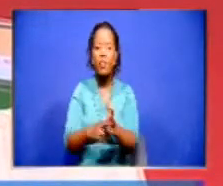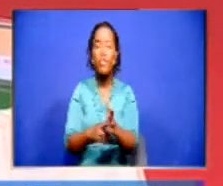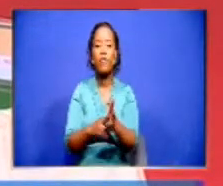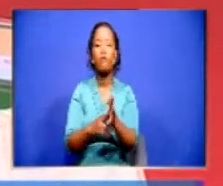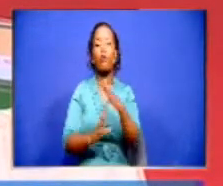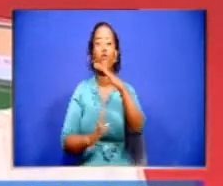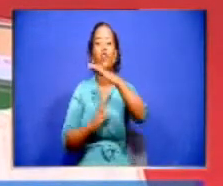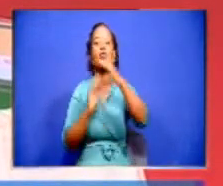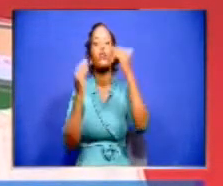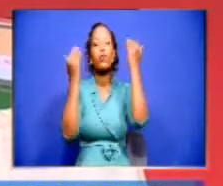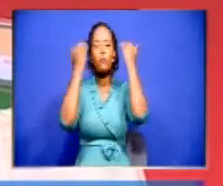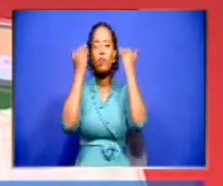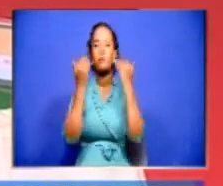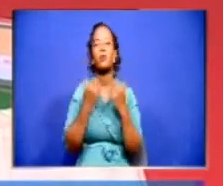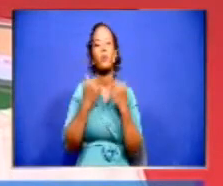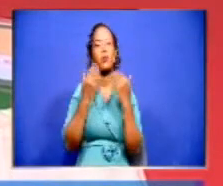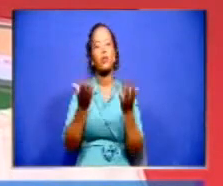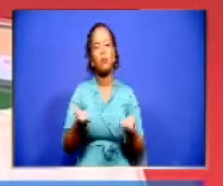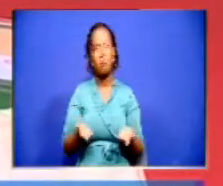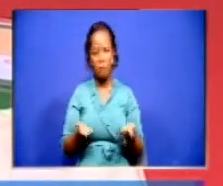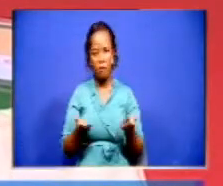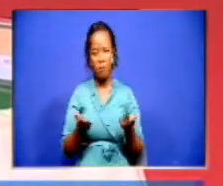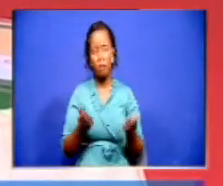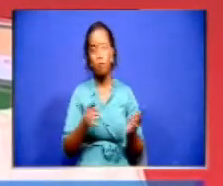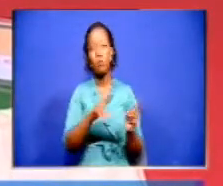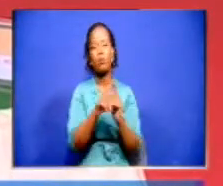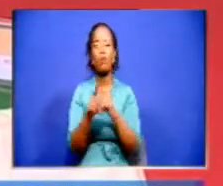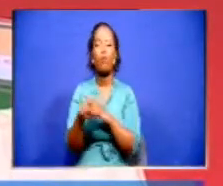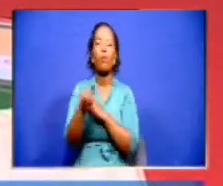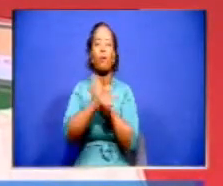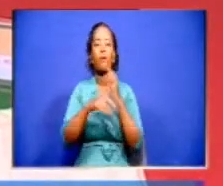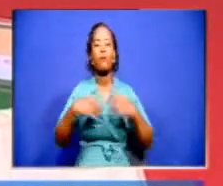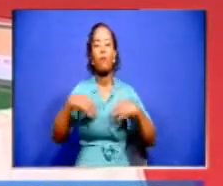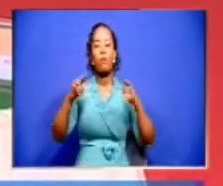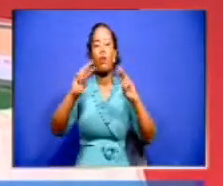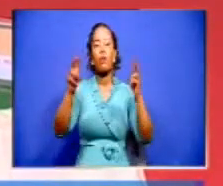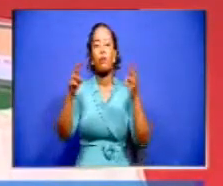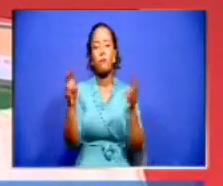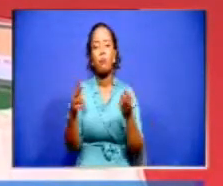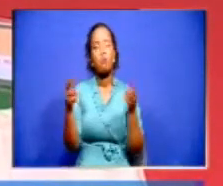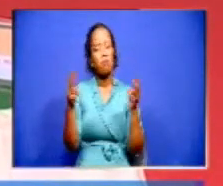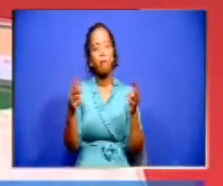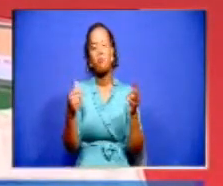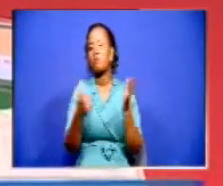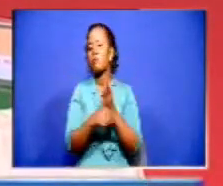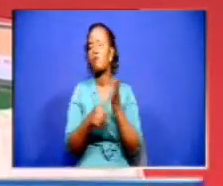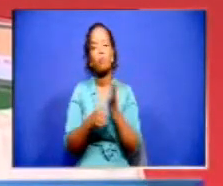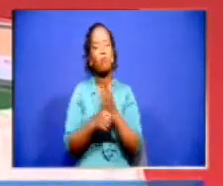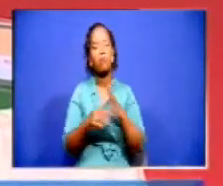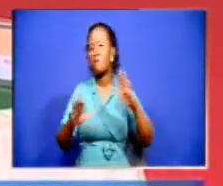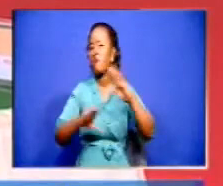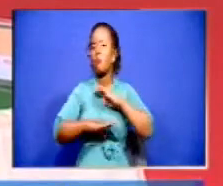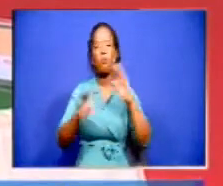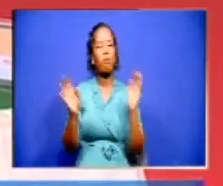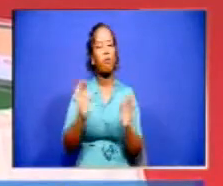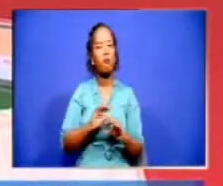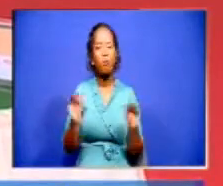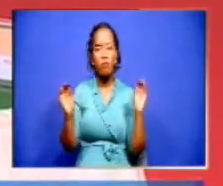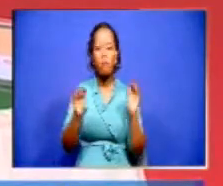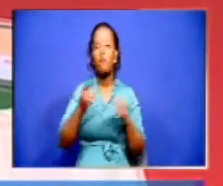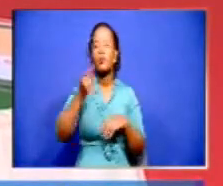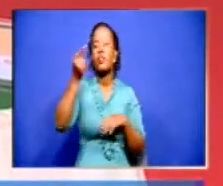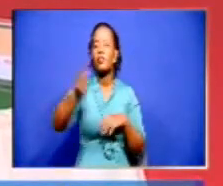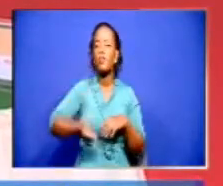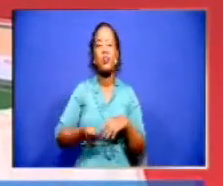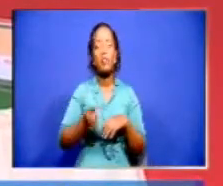the Supreme Court. We have issues of incapacity. The judges,